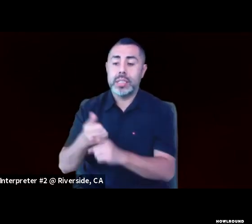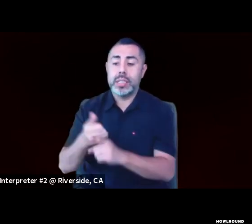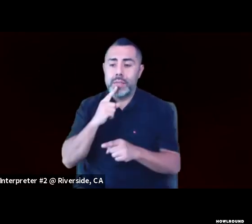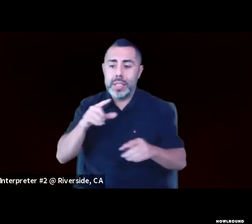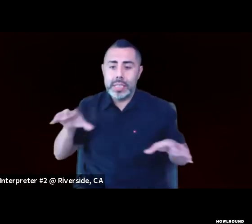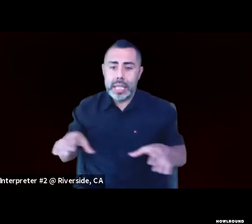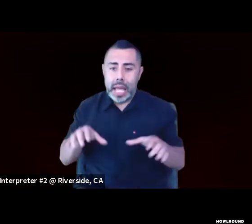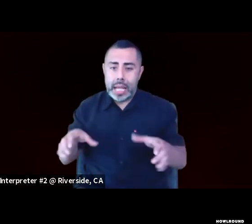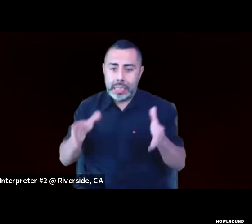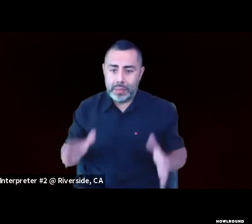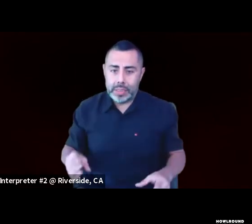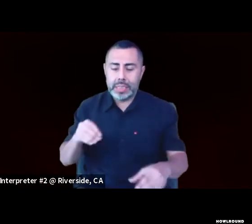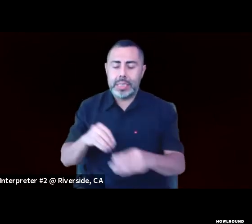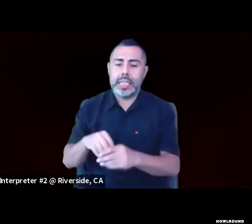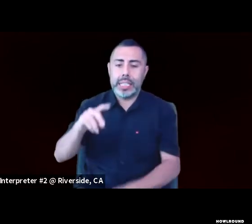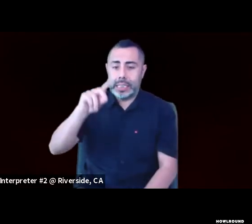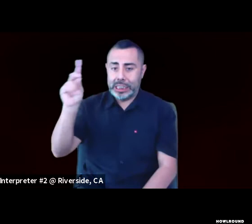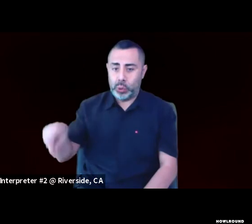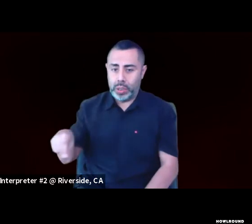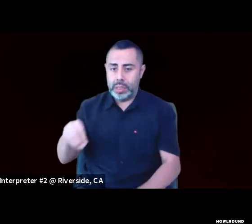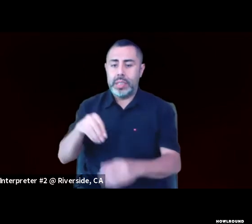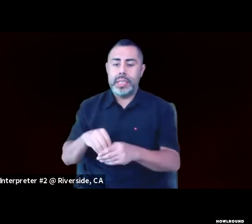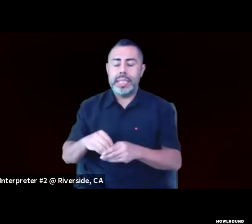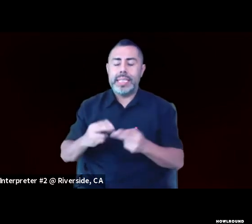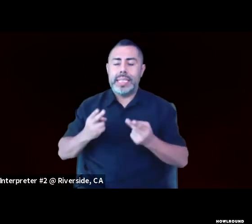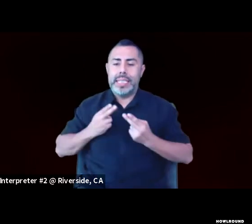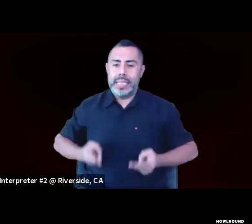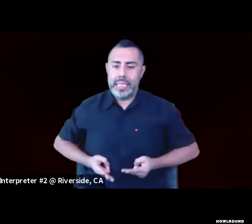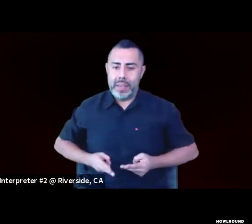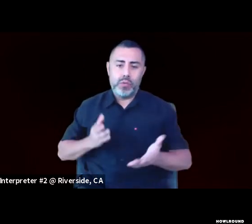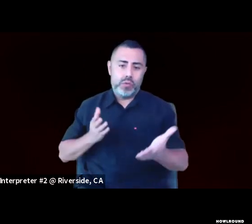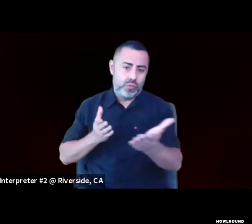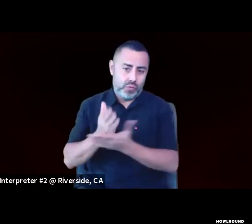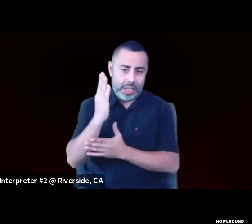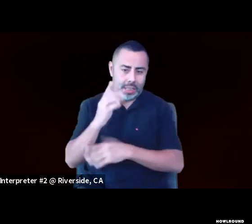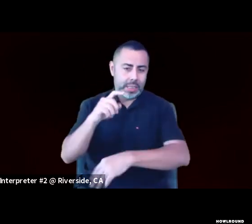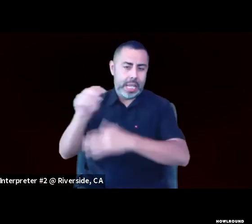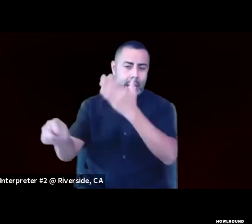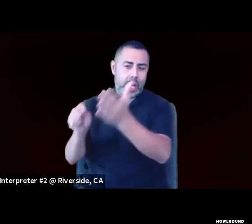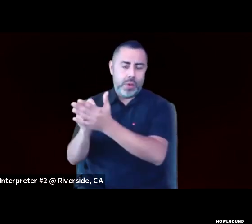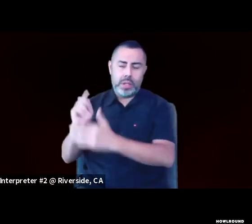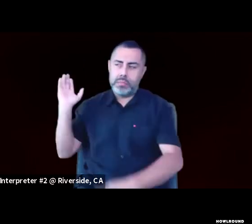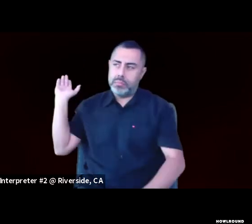Detroit in the civil rights era and through to the 80s, 90s, and aughties.